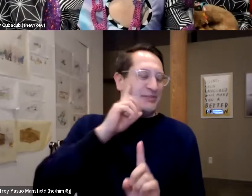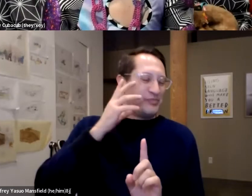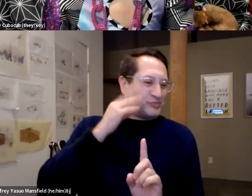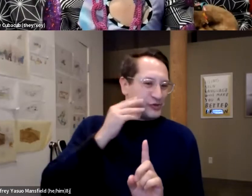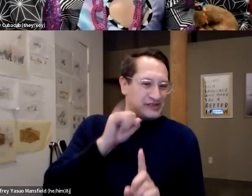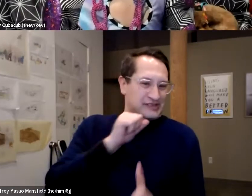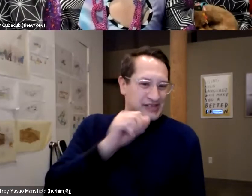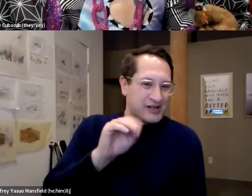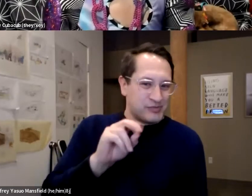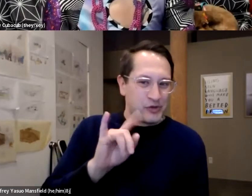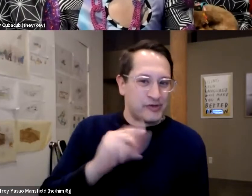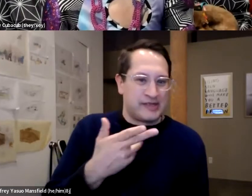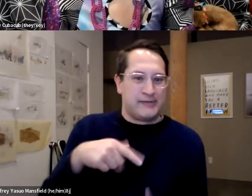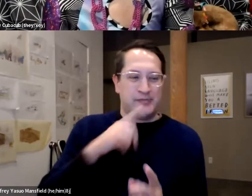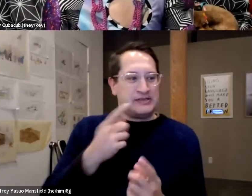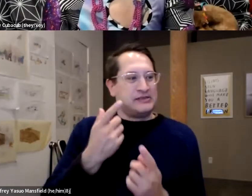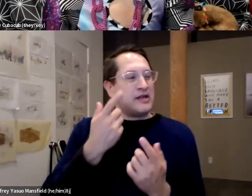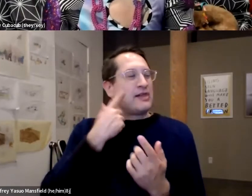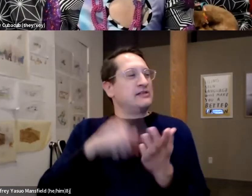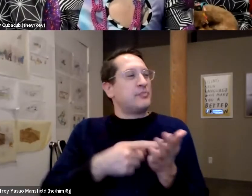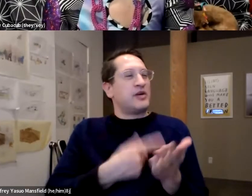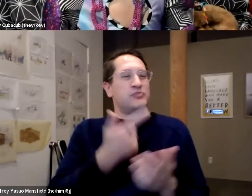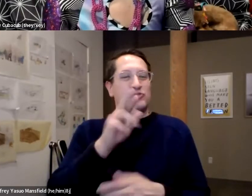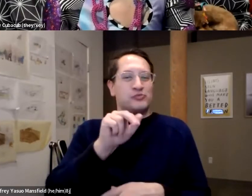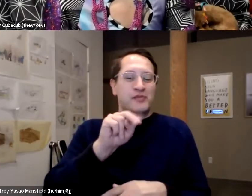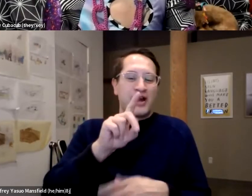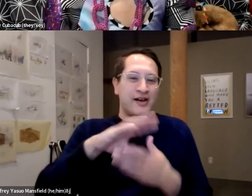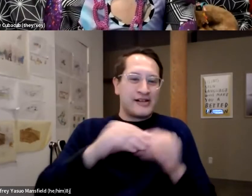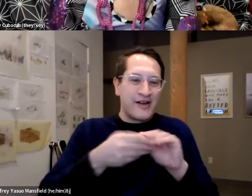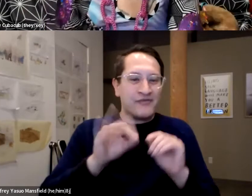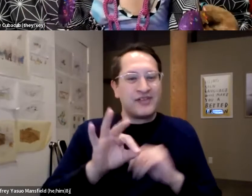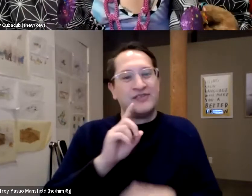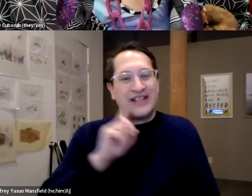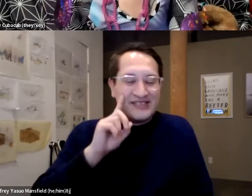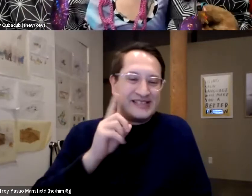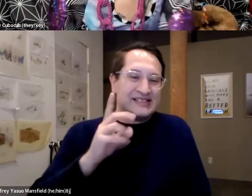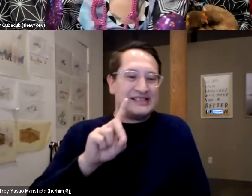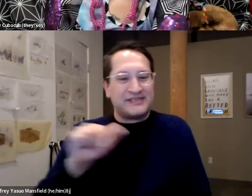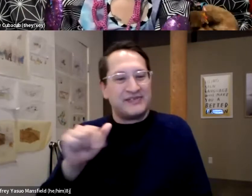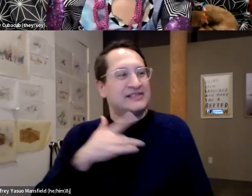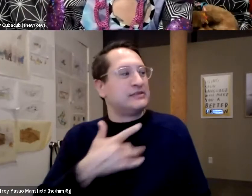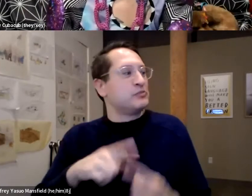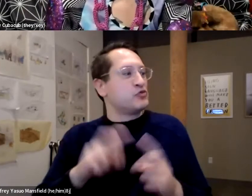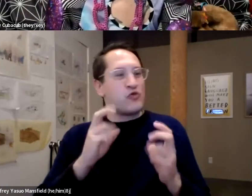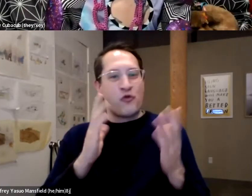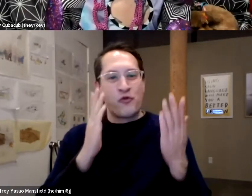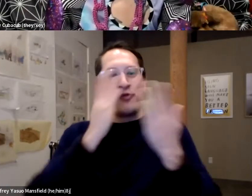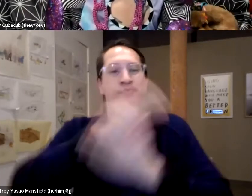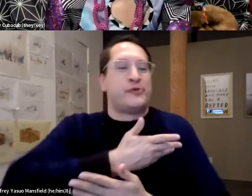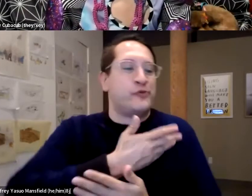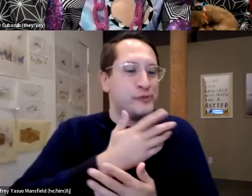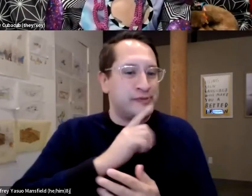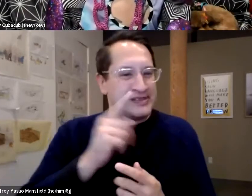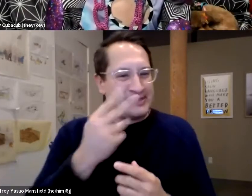monolithic. You know, the deaf experience is not monolithic. The disabled community is not monolithic. I think the grand narrative of deafness and